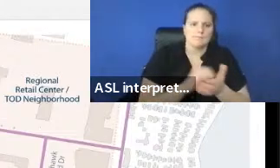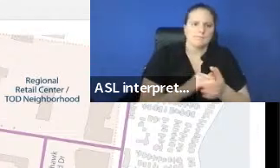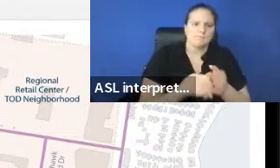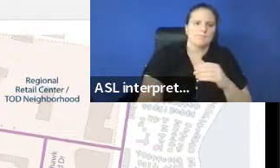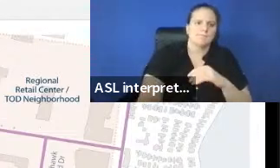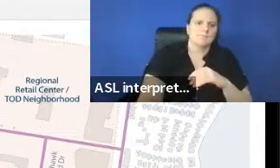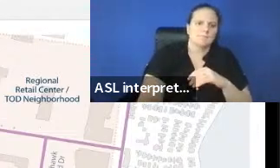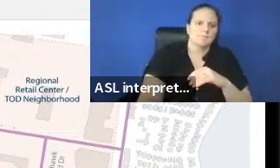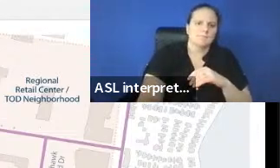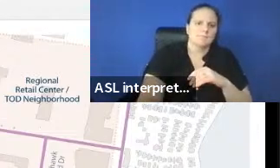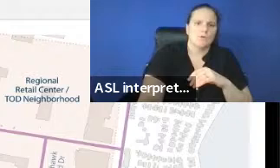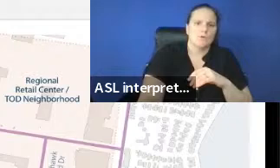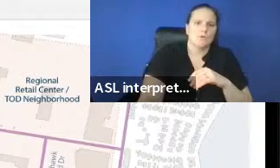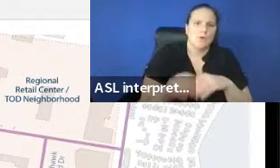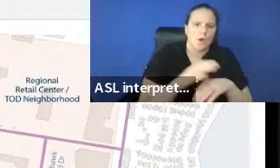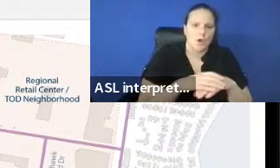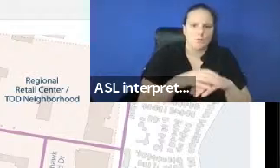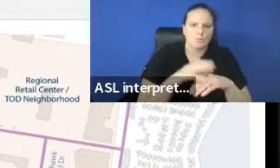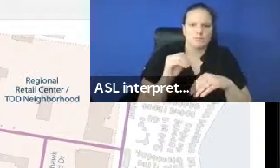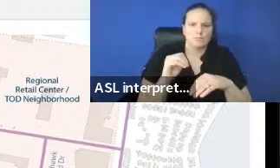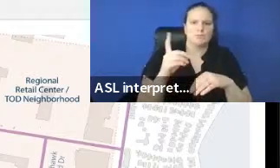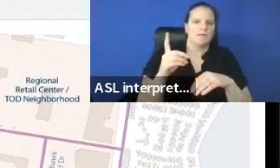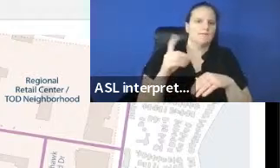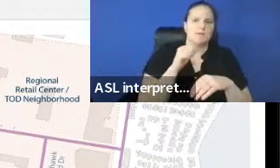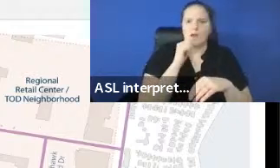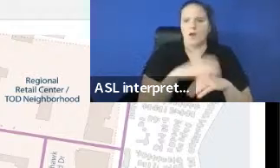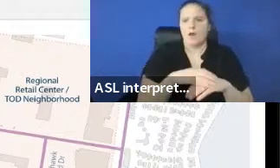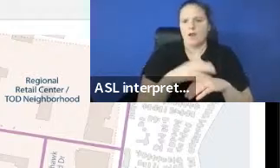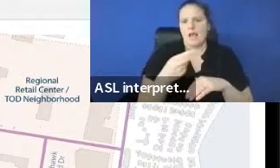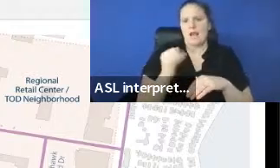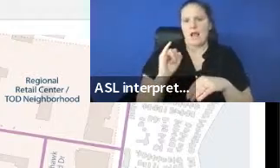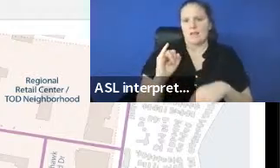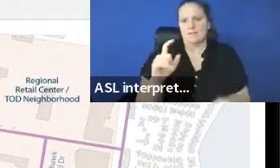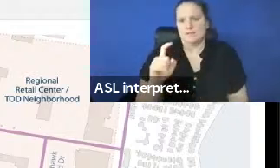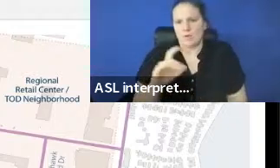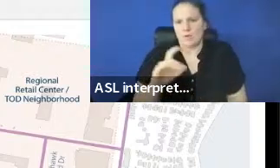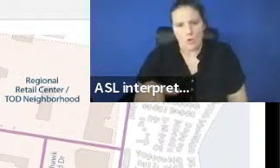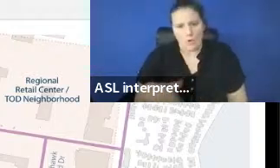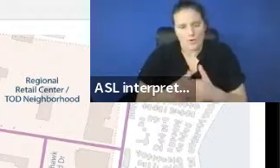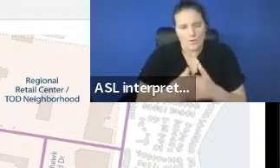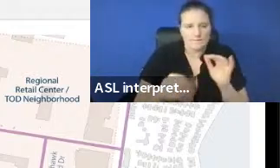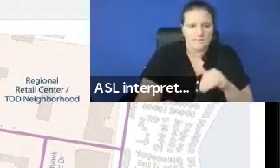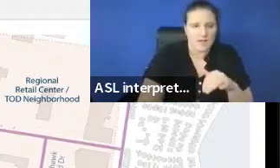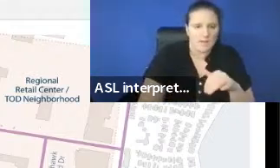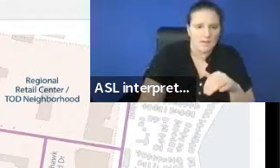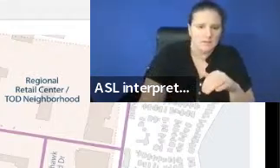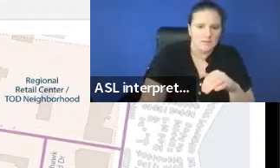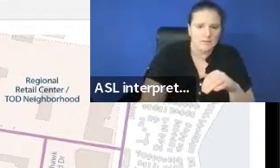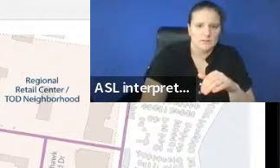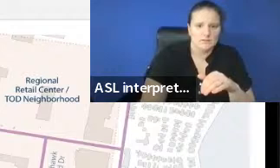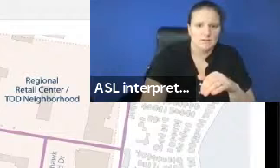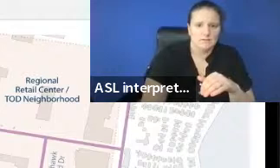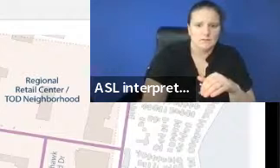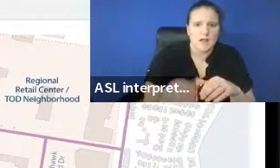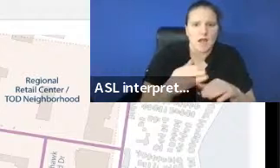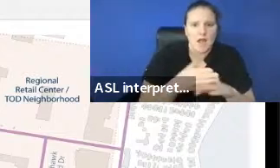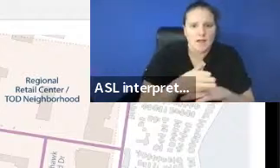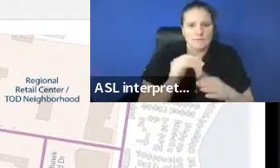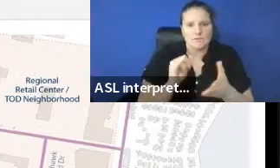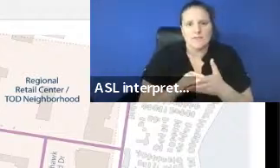the Marine Drive side, not on Hayden Island? Is all of that after the